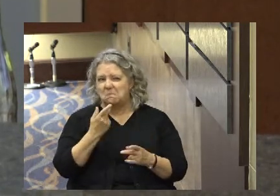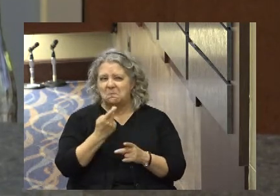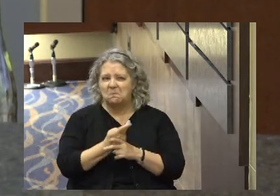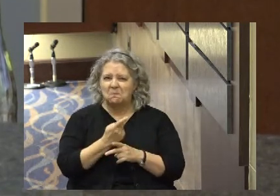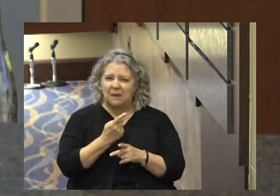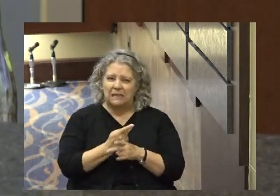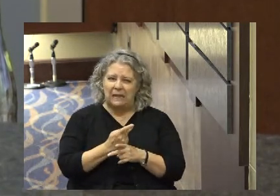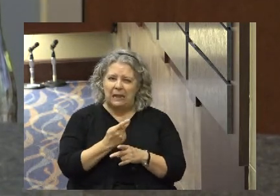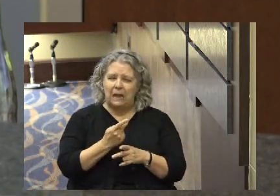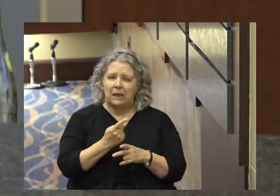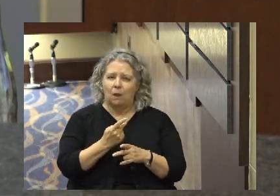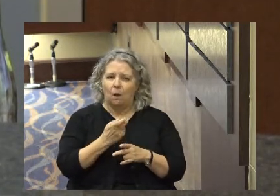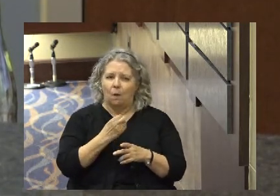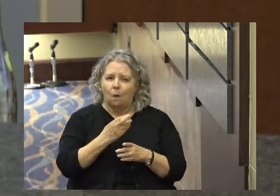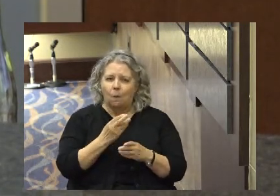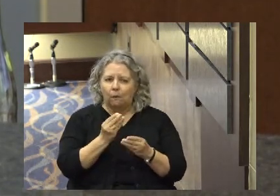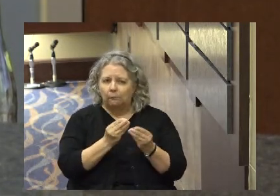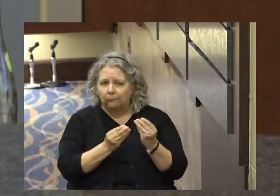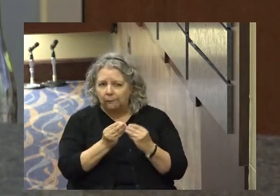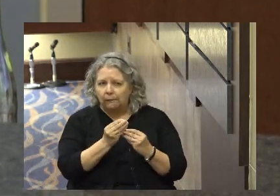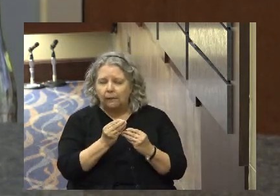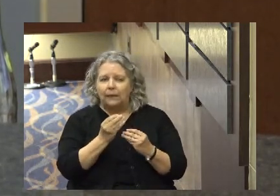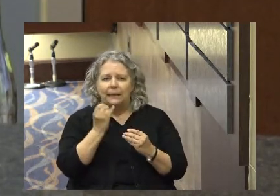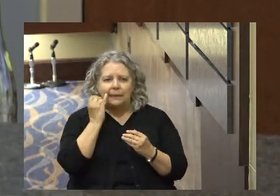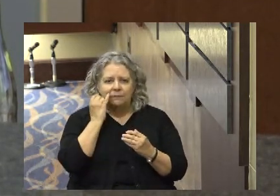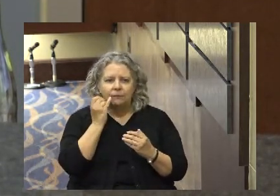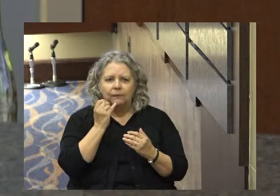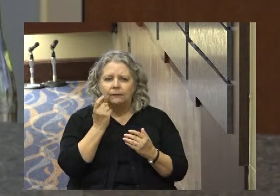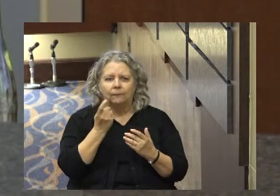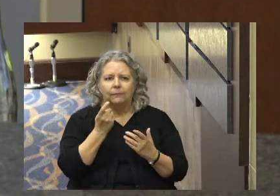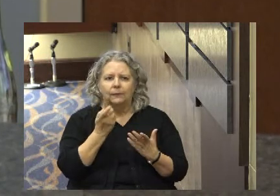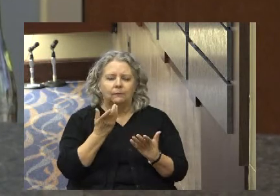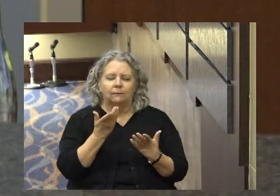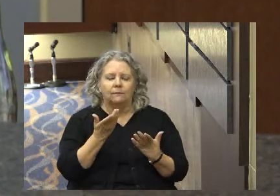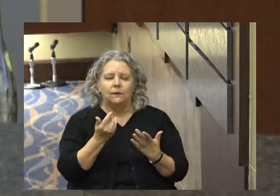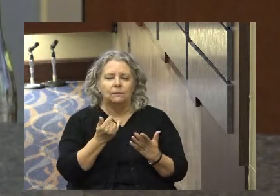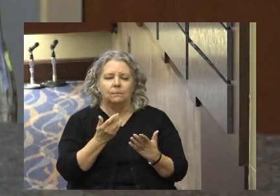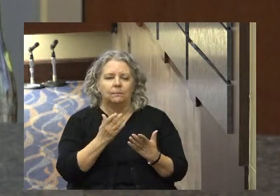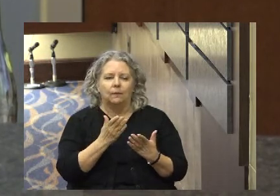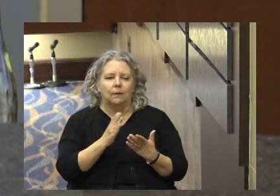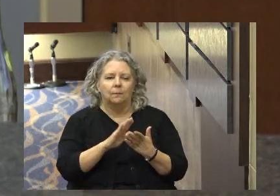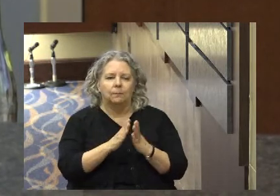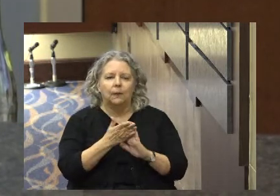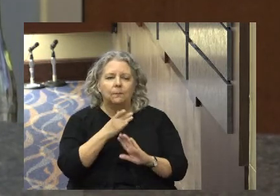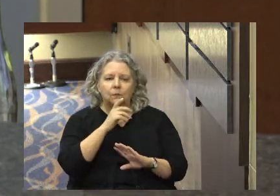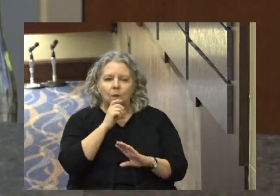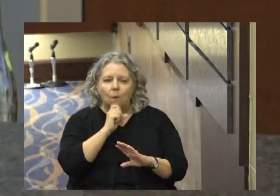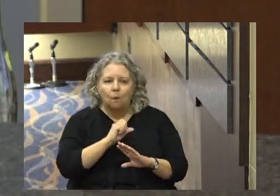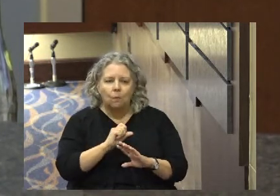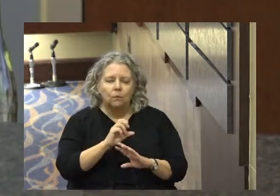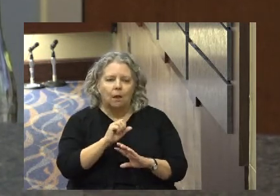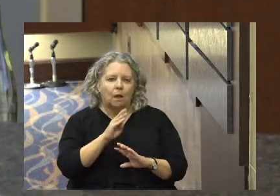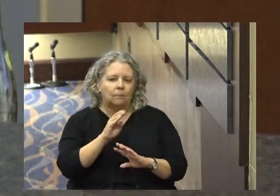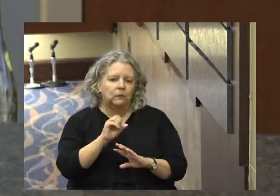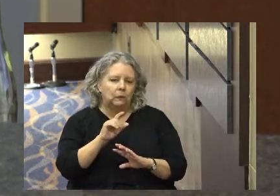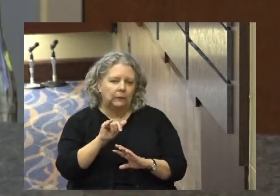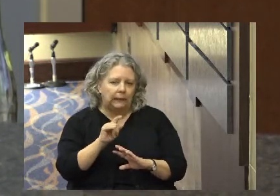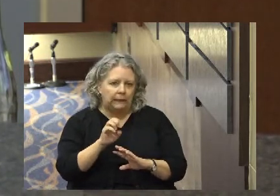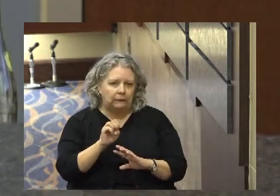adjusted, should it become obsolete post the 5-year warranty, that we're not stuck holding a bag, you know what I